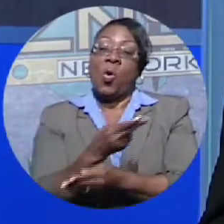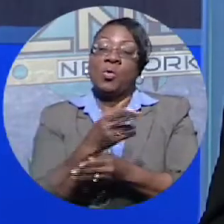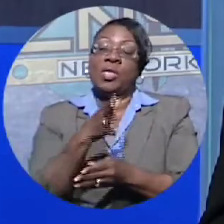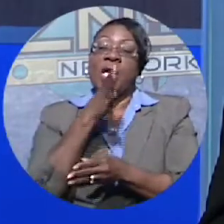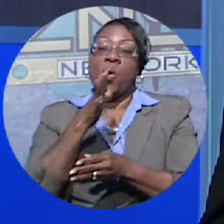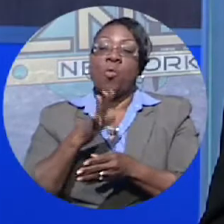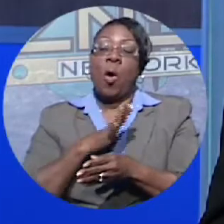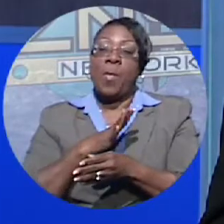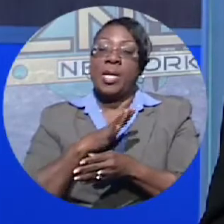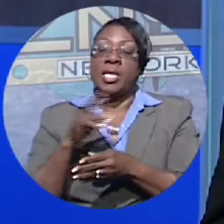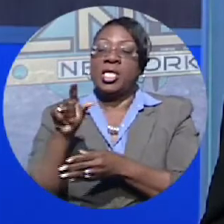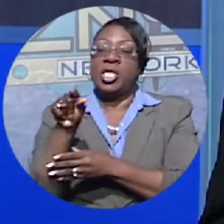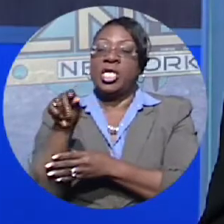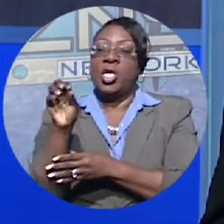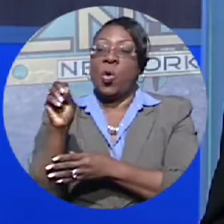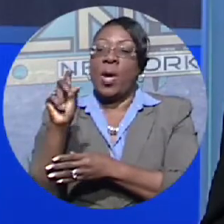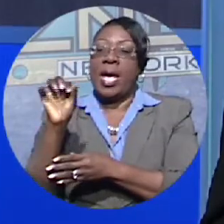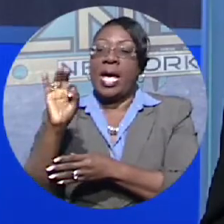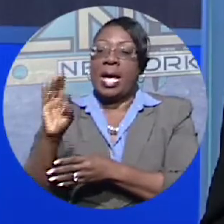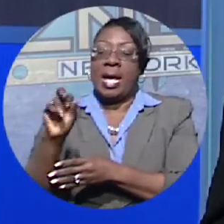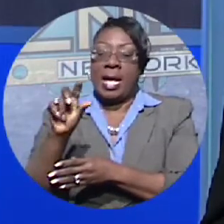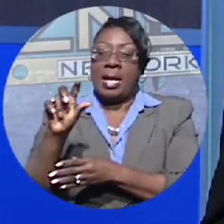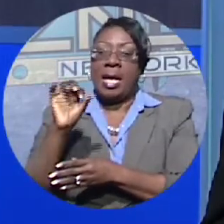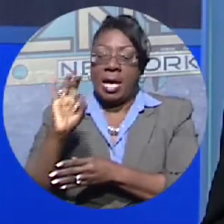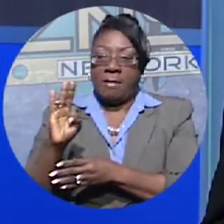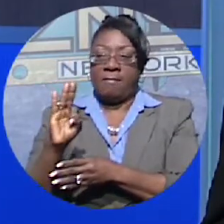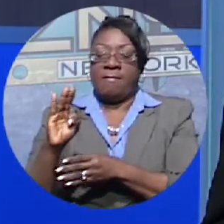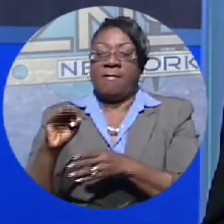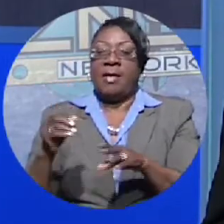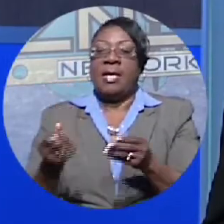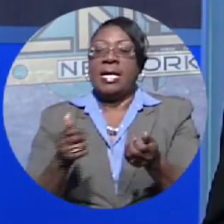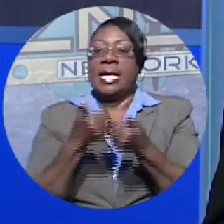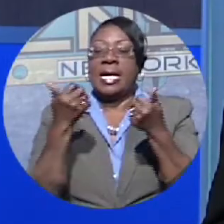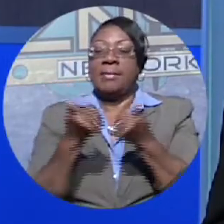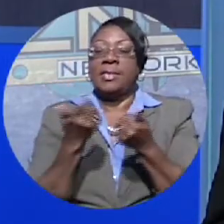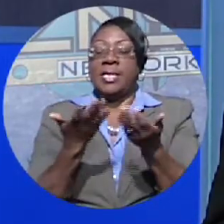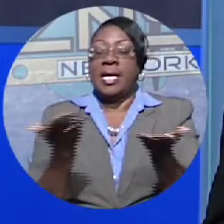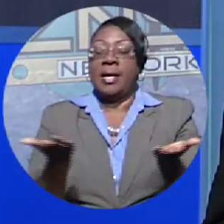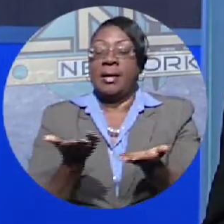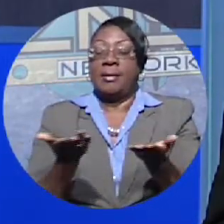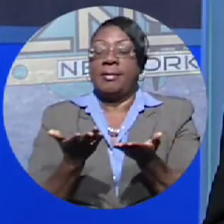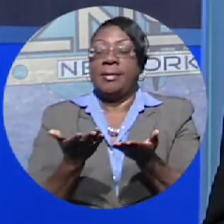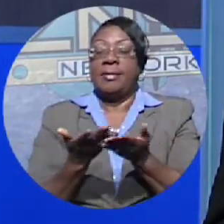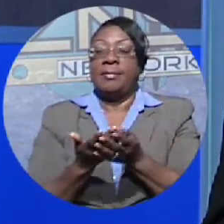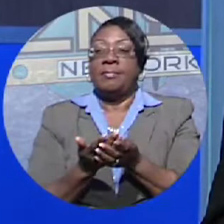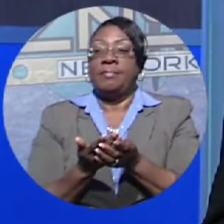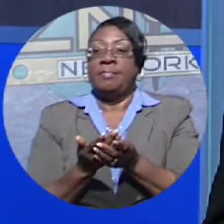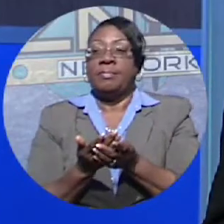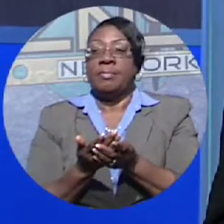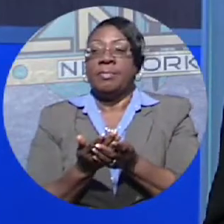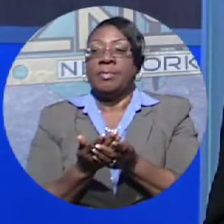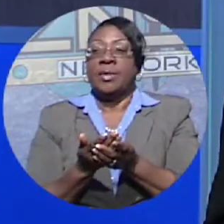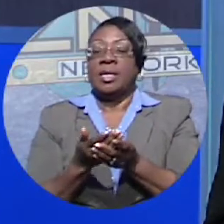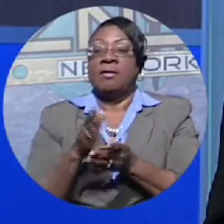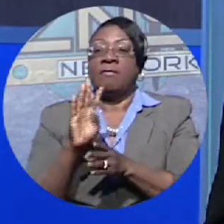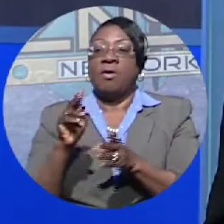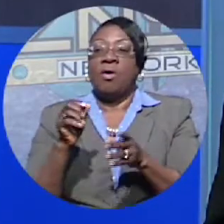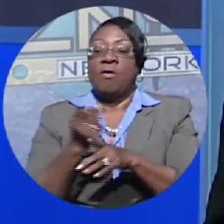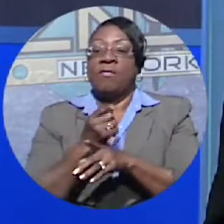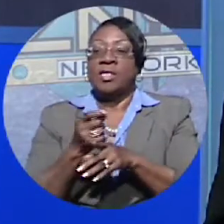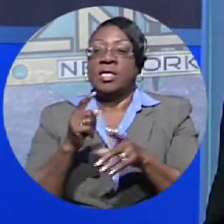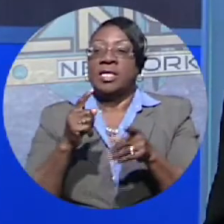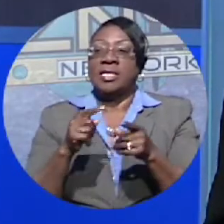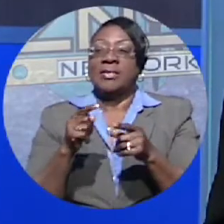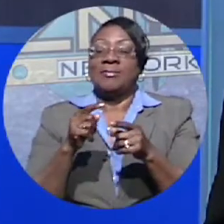professional golf event in the near future. The Pure Silk LPGA Classic will be played on the picturesque Ocean Club course, and tour officials are just